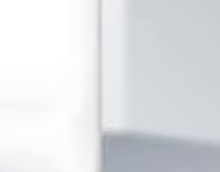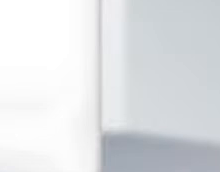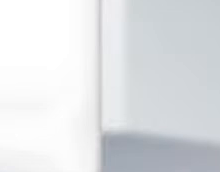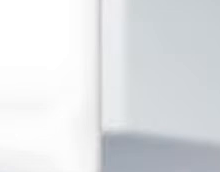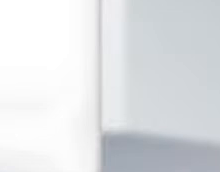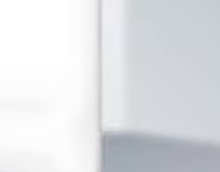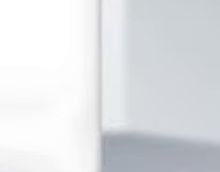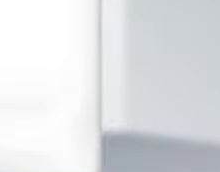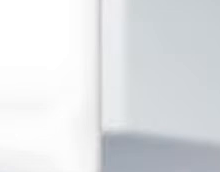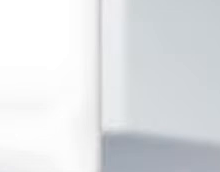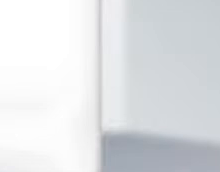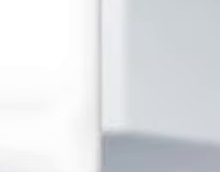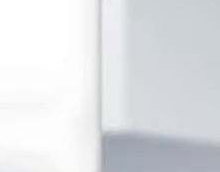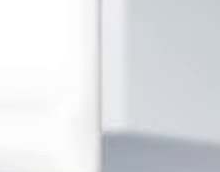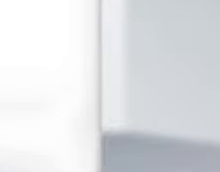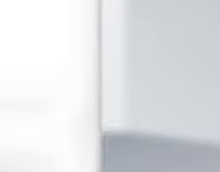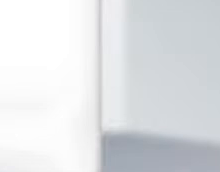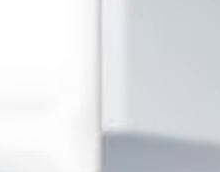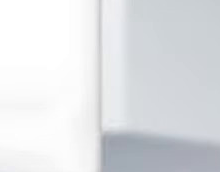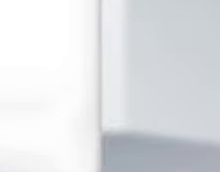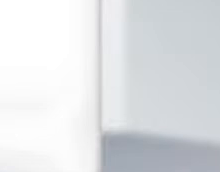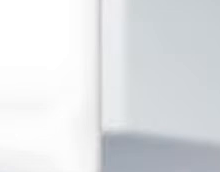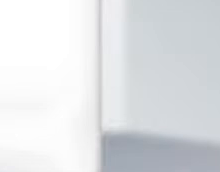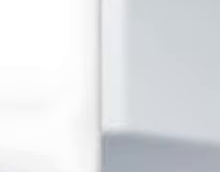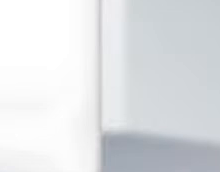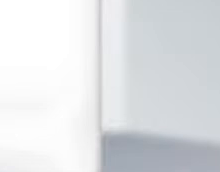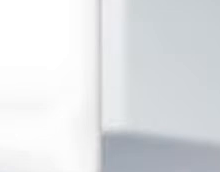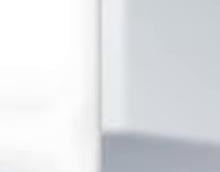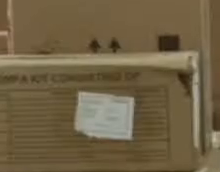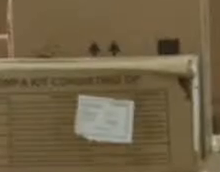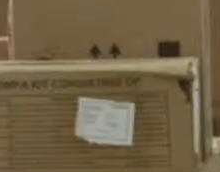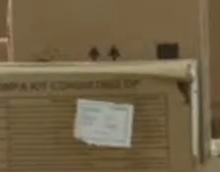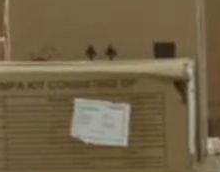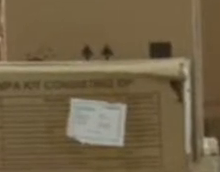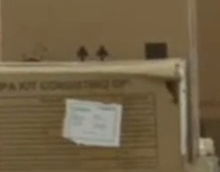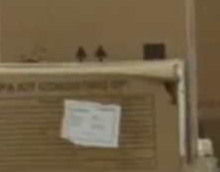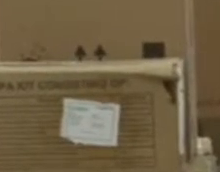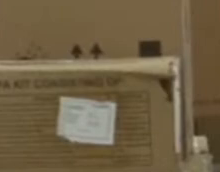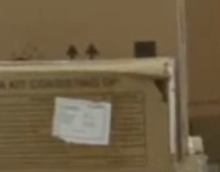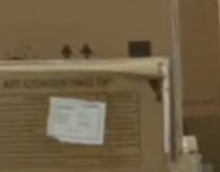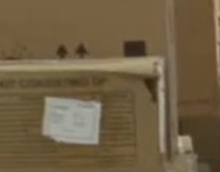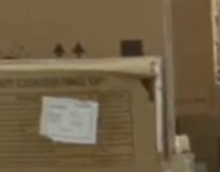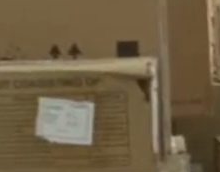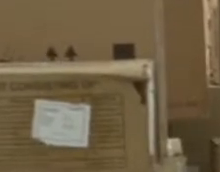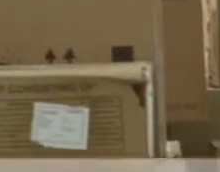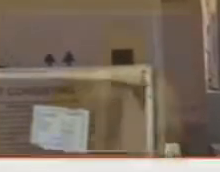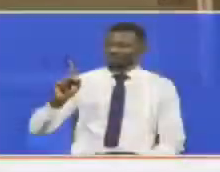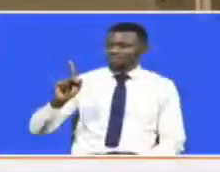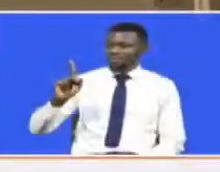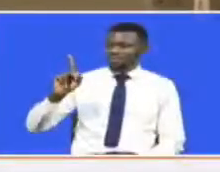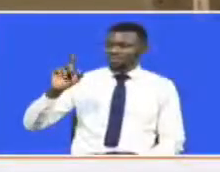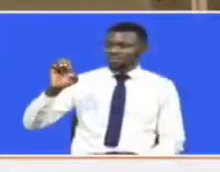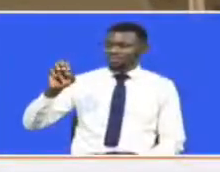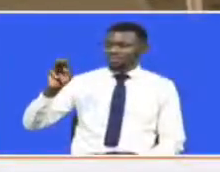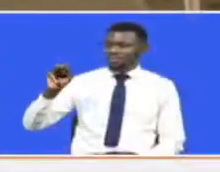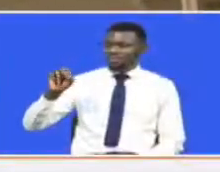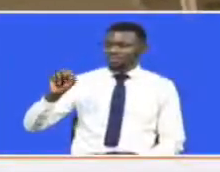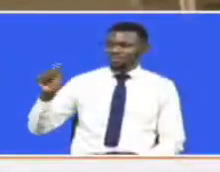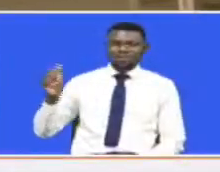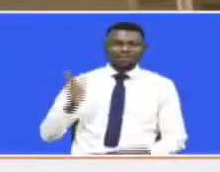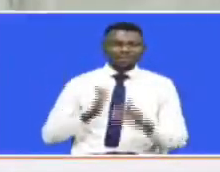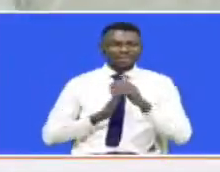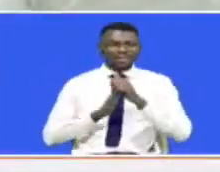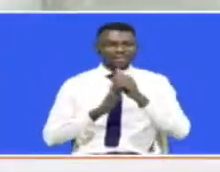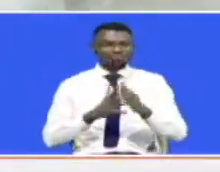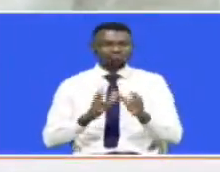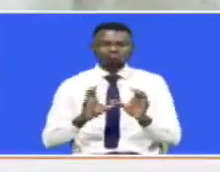2% or 74 million shillings as part of the procurement fee. Kemsa's top leadership seems to have downplayed the impact